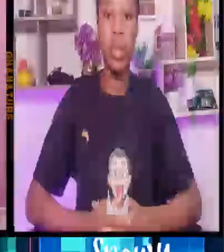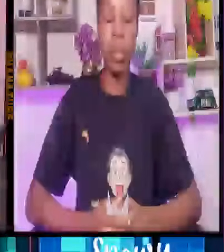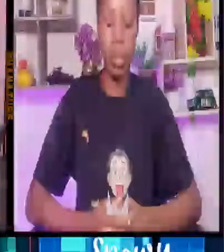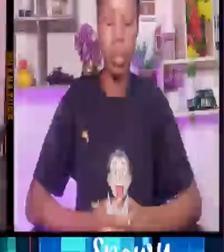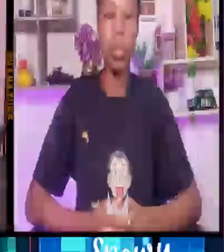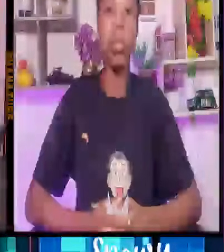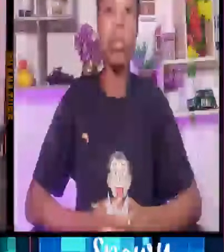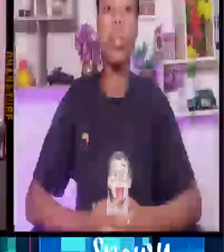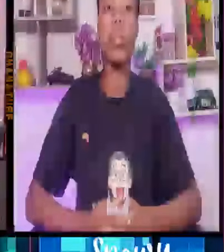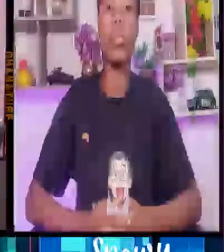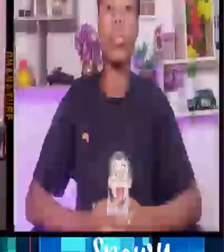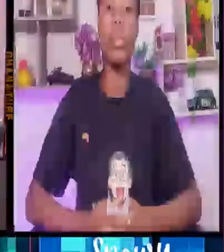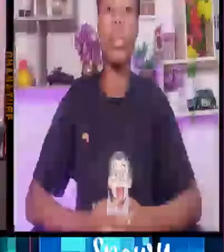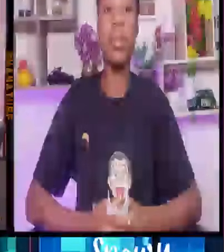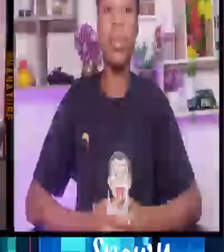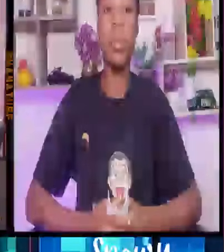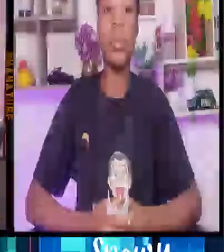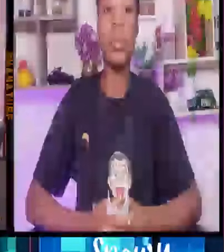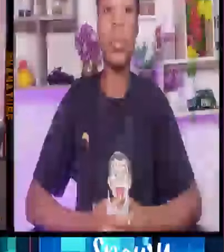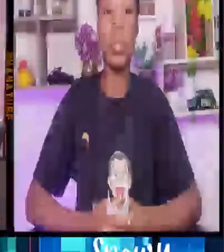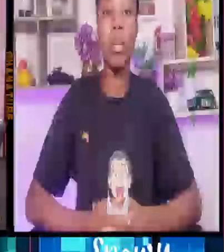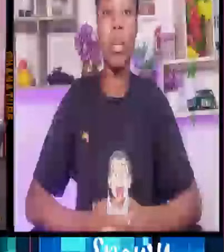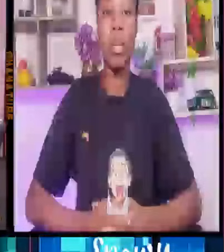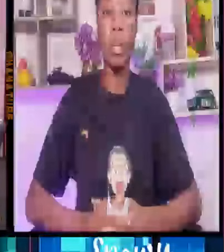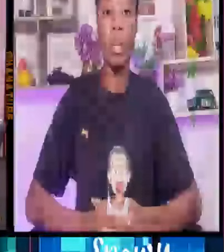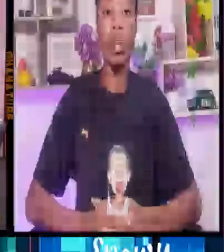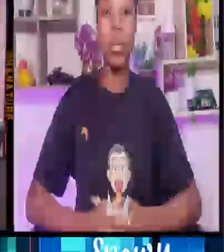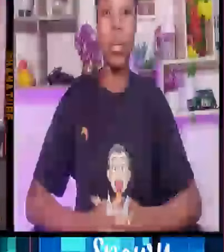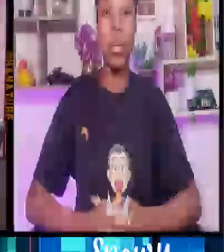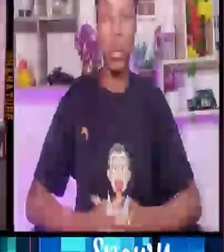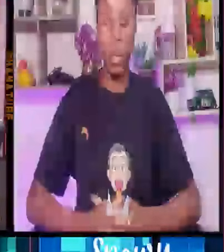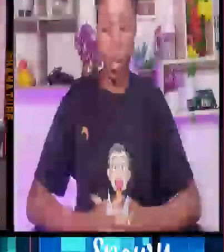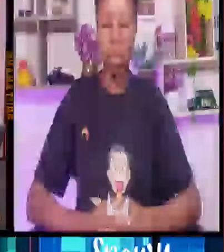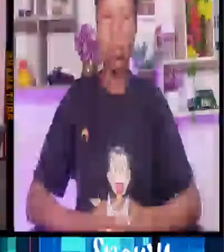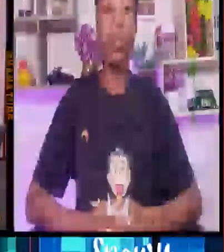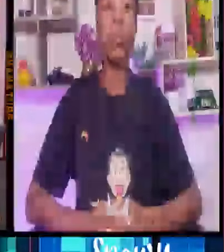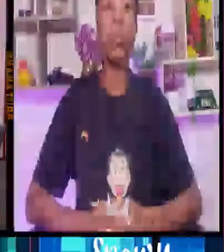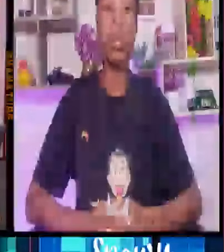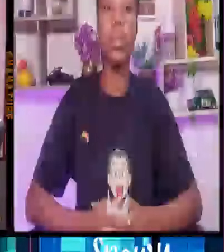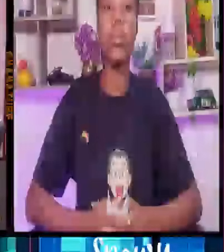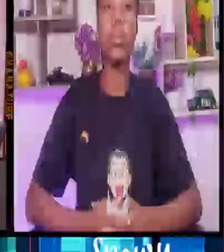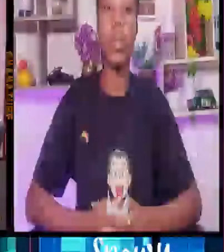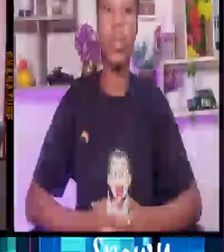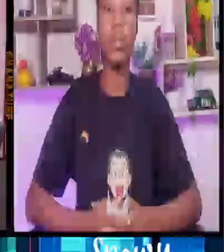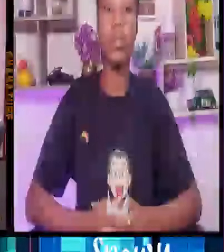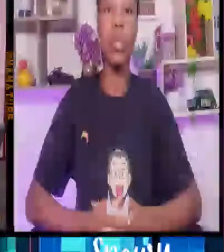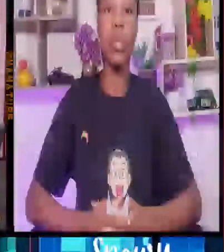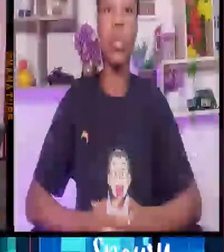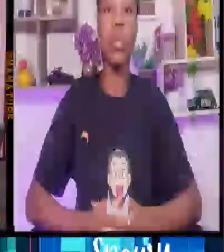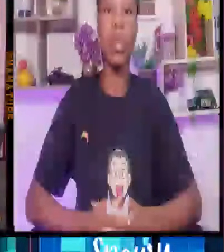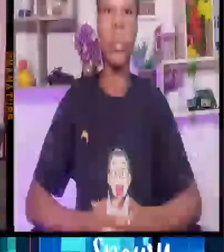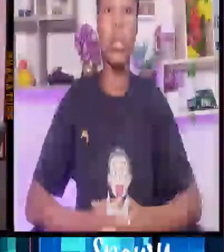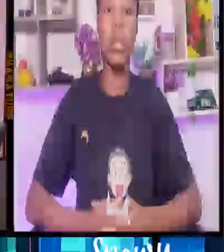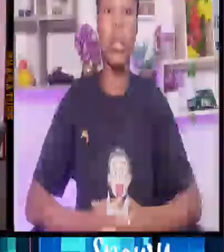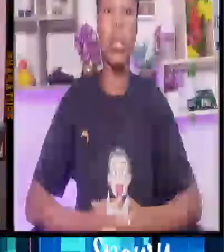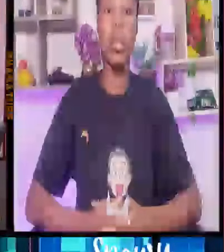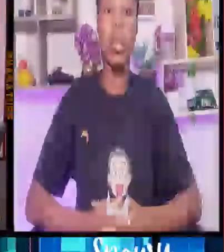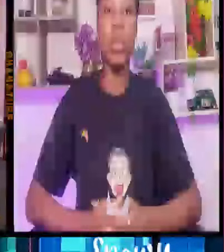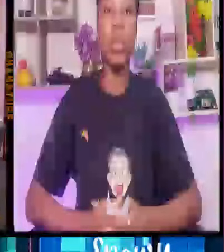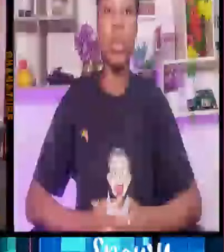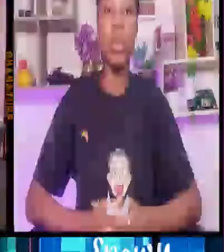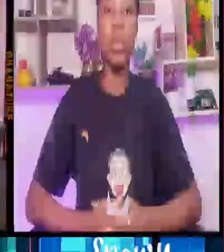been feeling, and how have you been feeling with your new role from speaking for a government to an individual? How have you